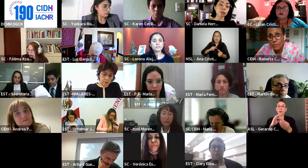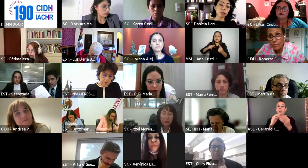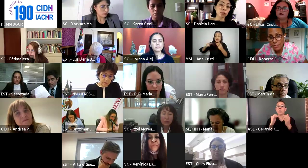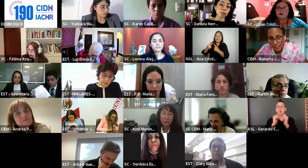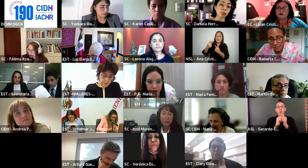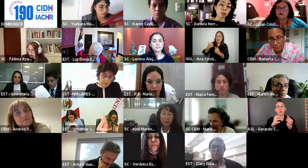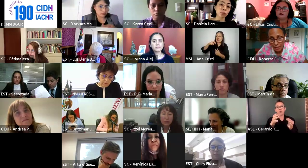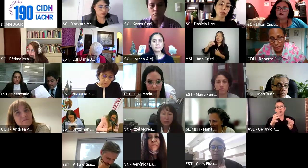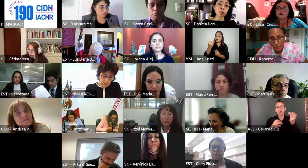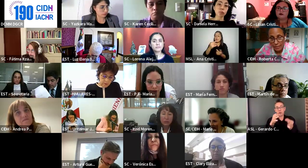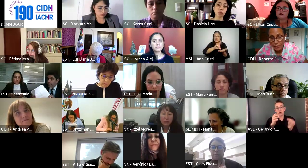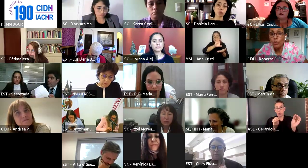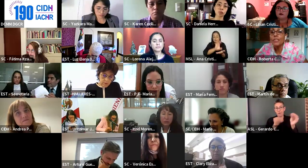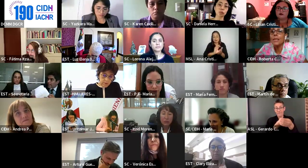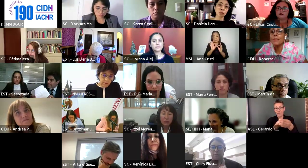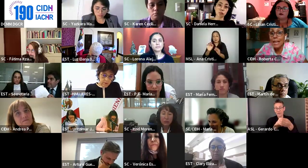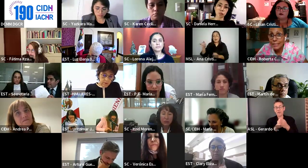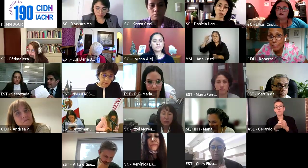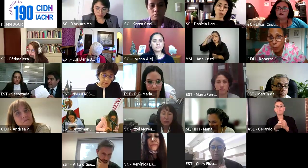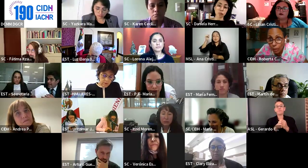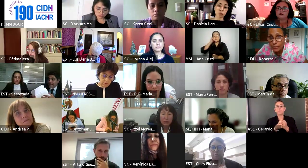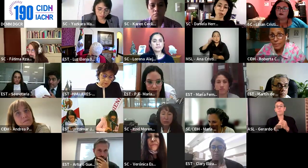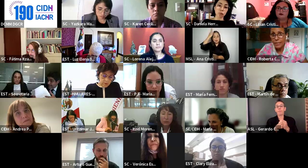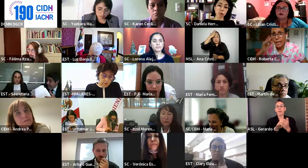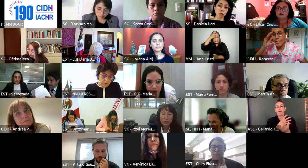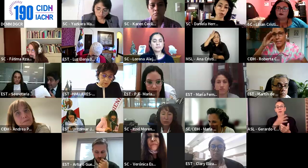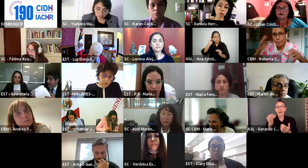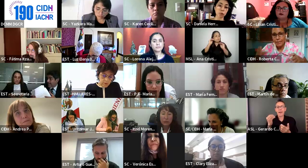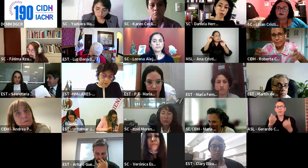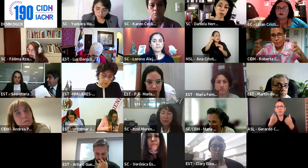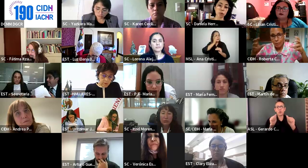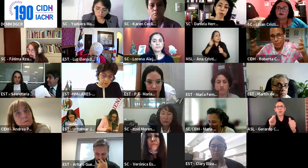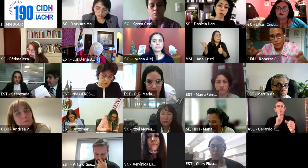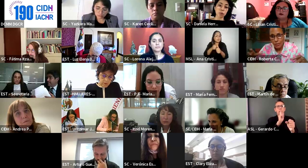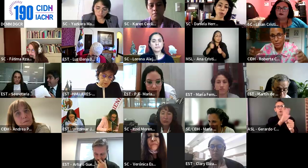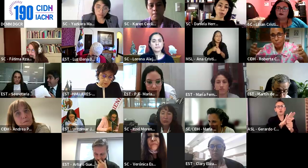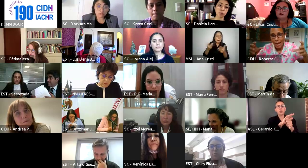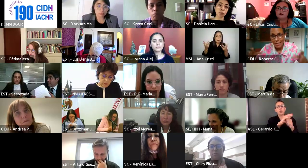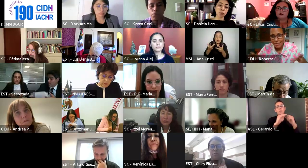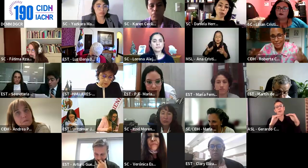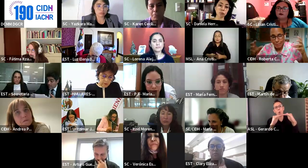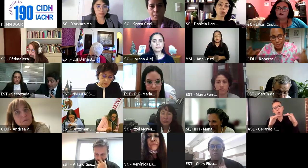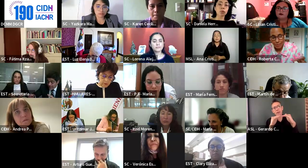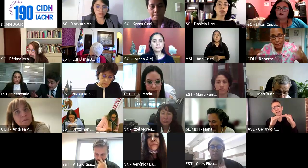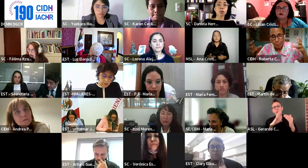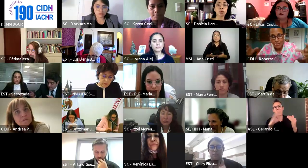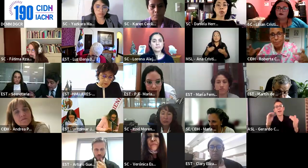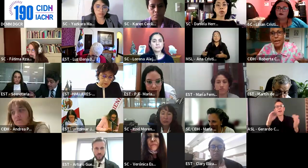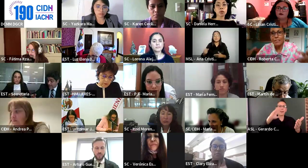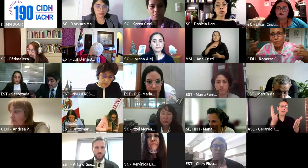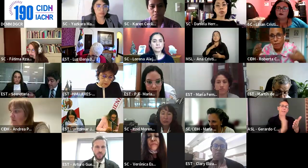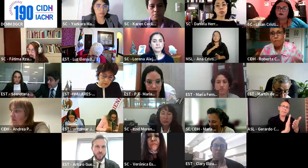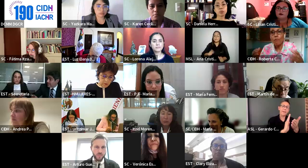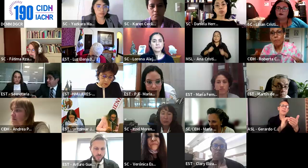judicial officers in ensuring substantive equality and eliminating discrimination and bias, explicit and